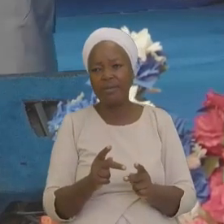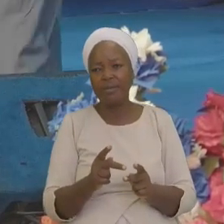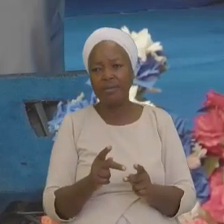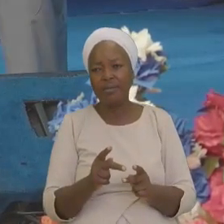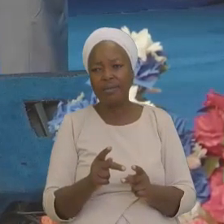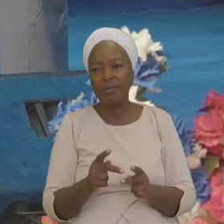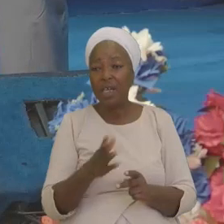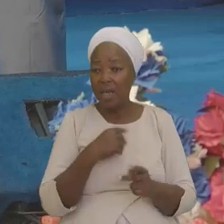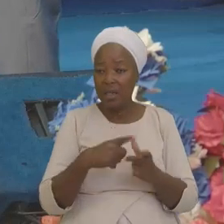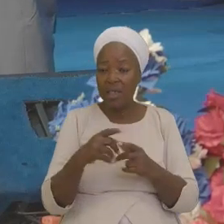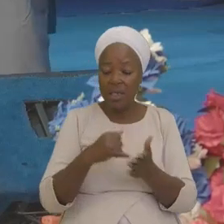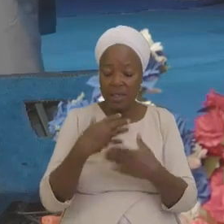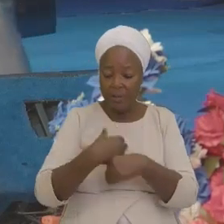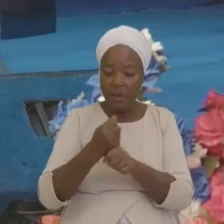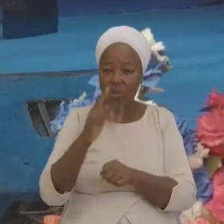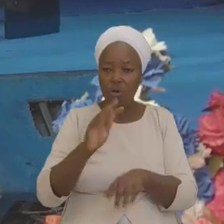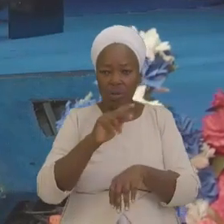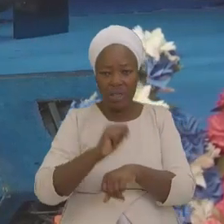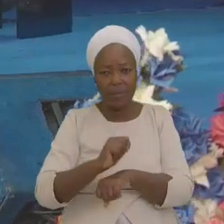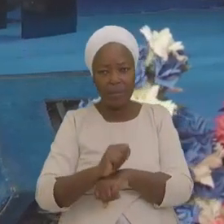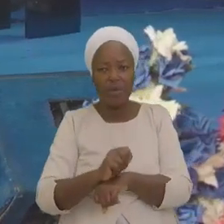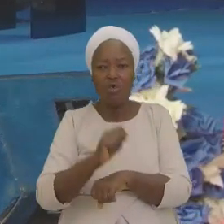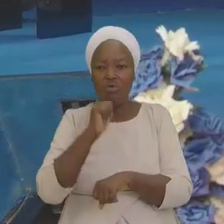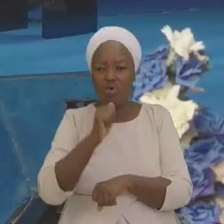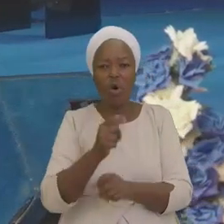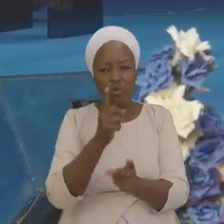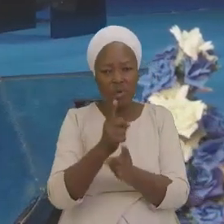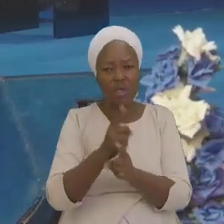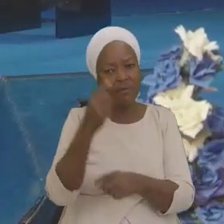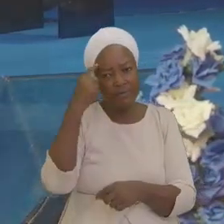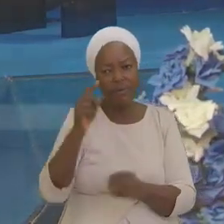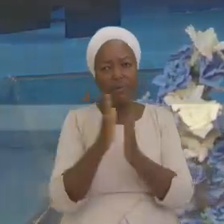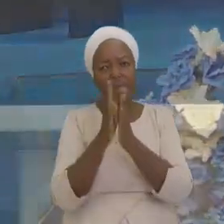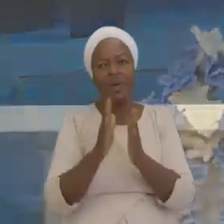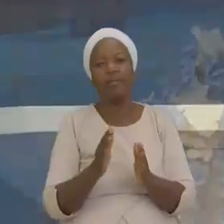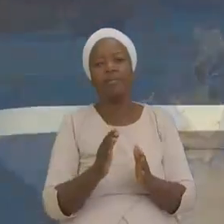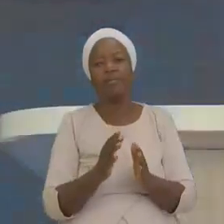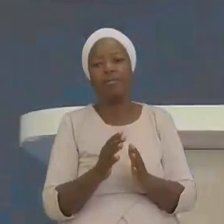And it makes your temple unfit for prayer.